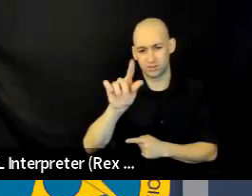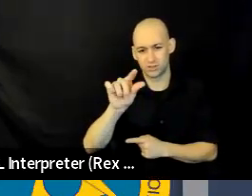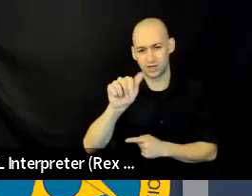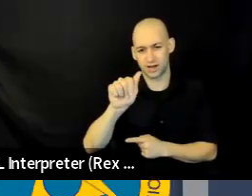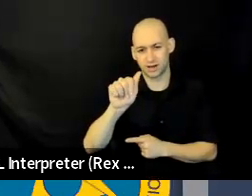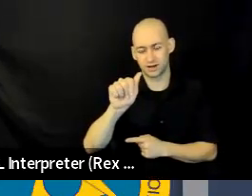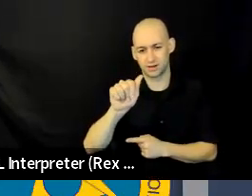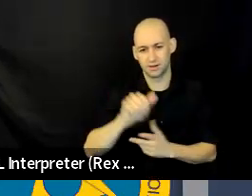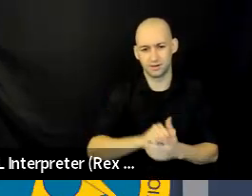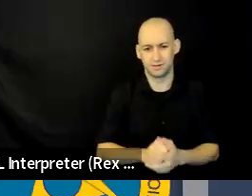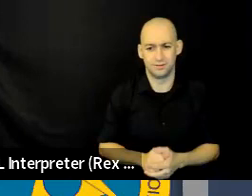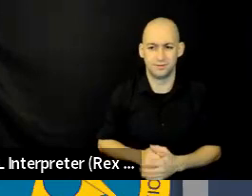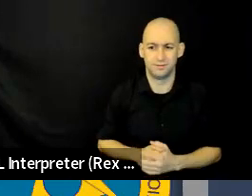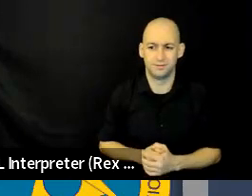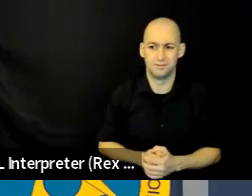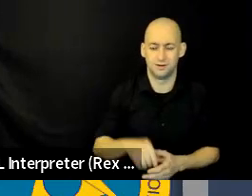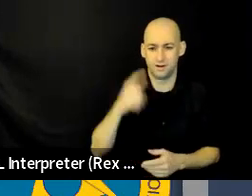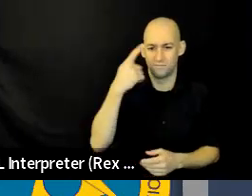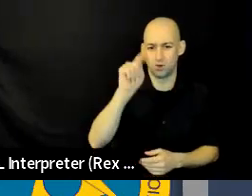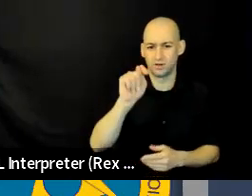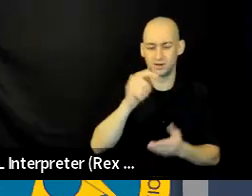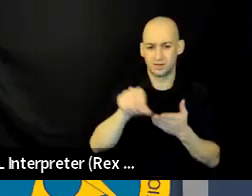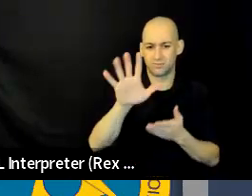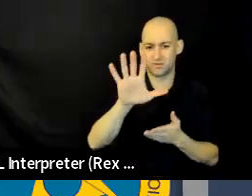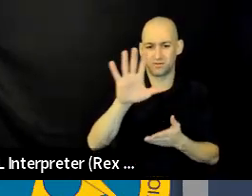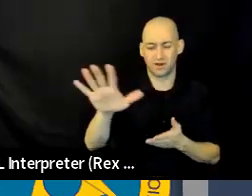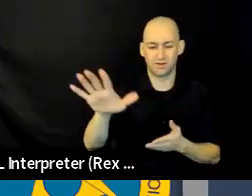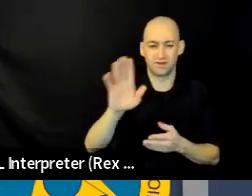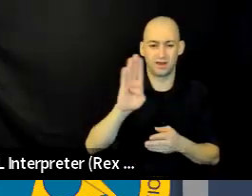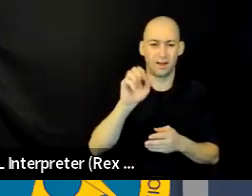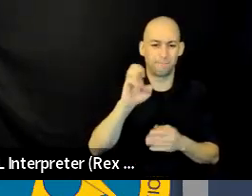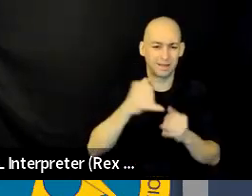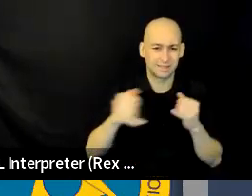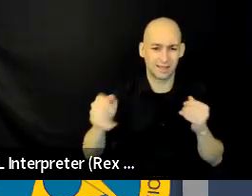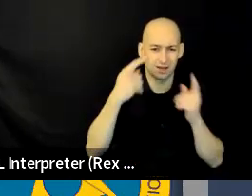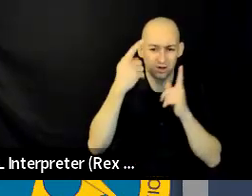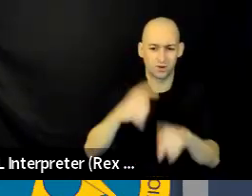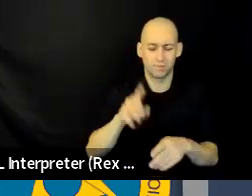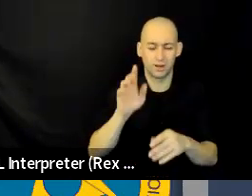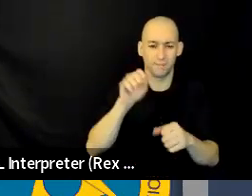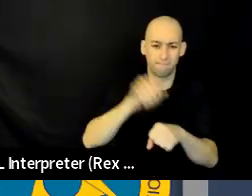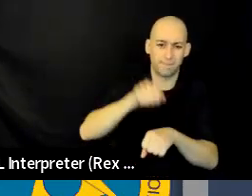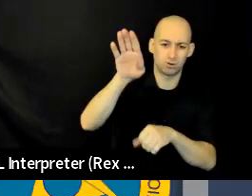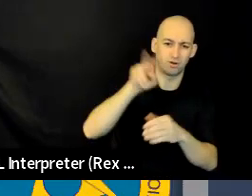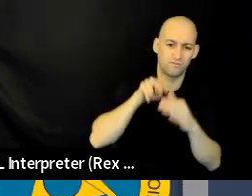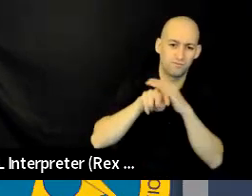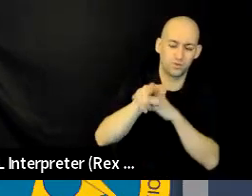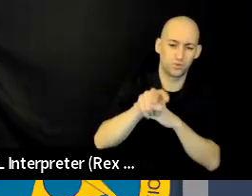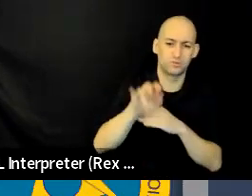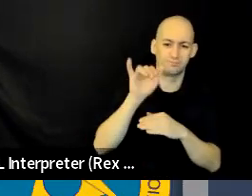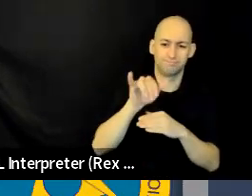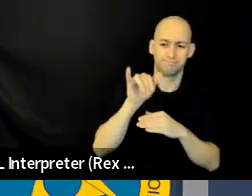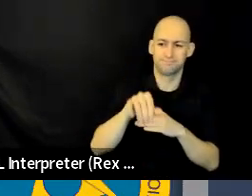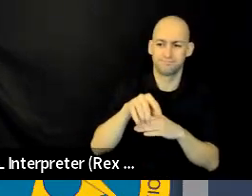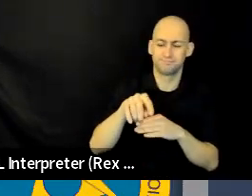R484GA. For tab 55, the baseline agreement for the Mountain View Transit Center Grade Separation and Access Project has